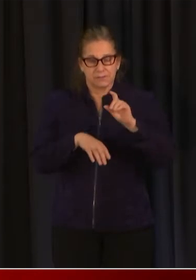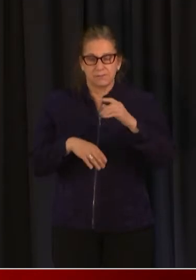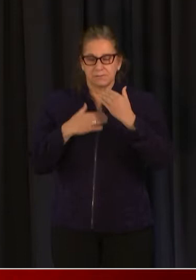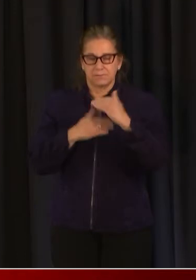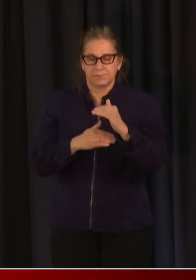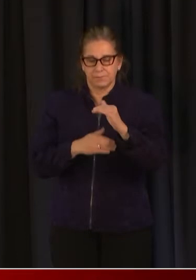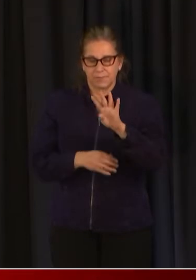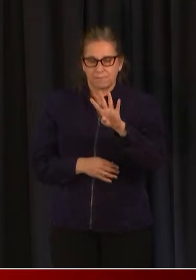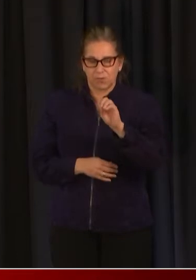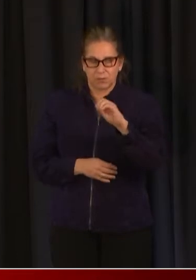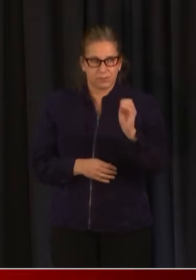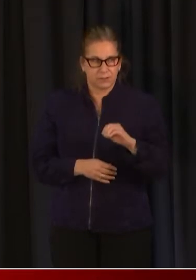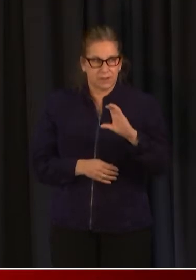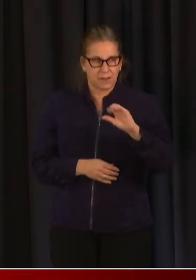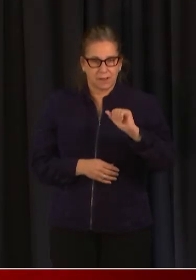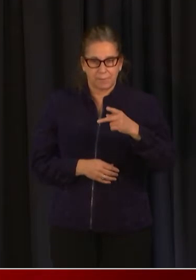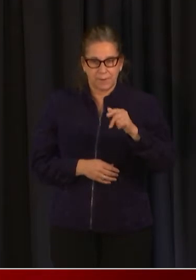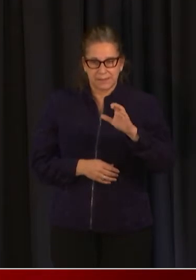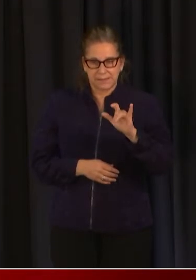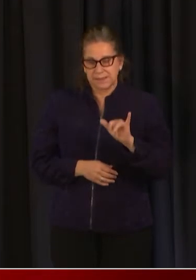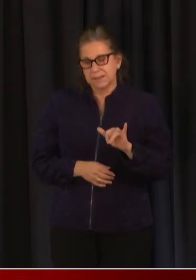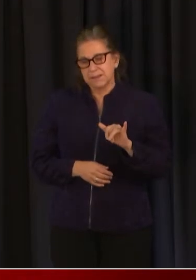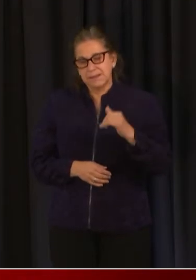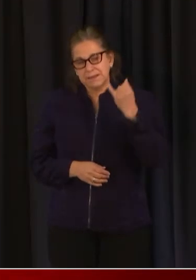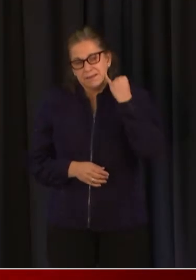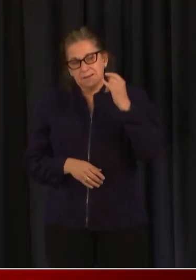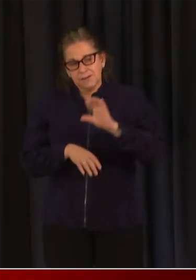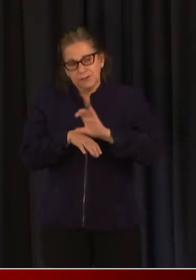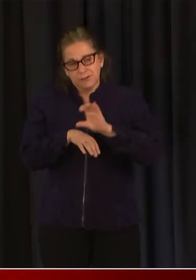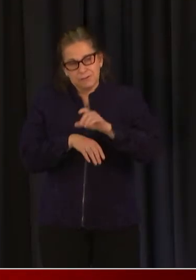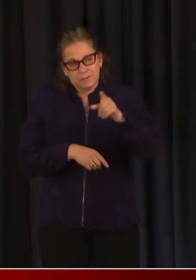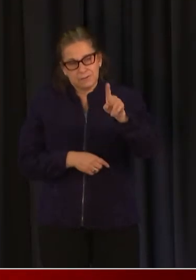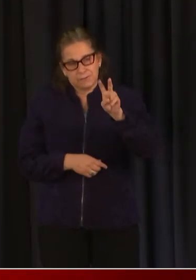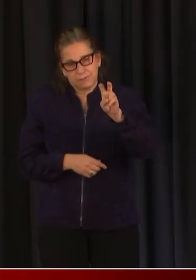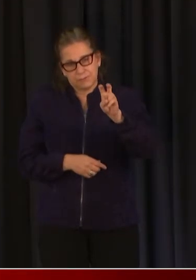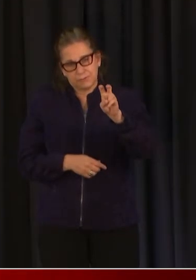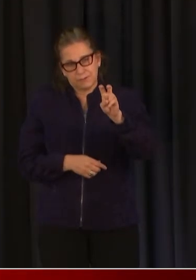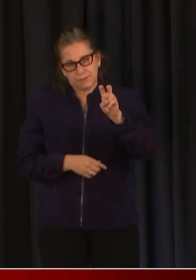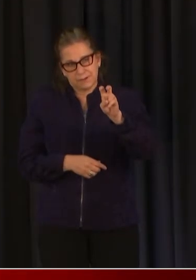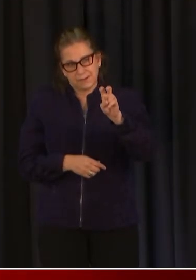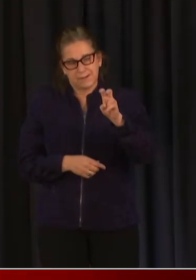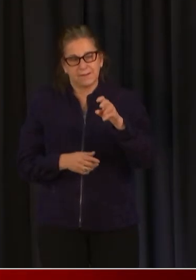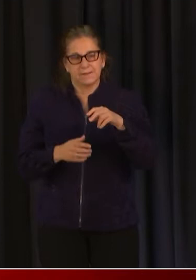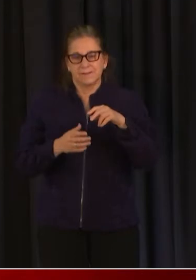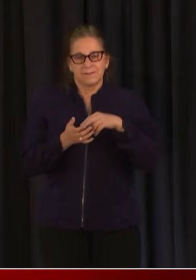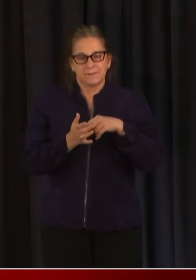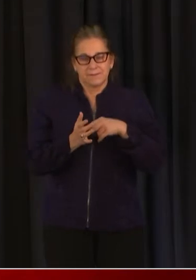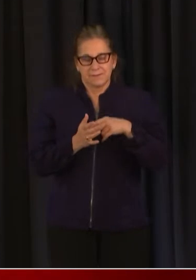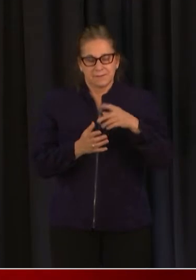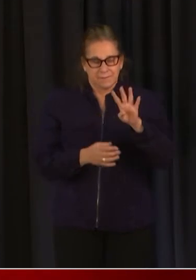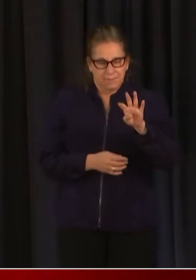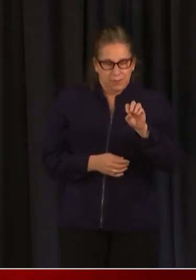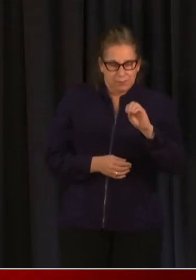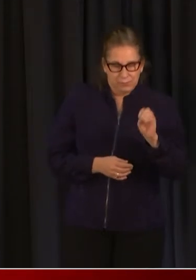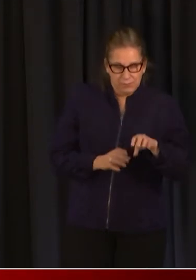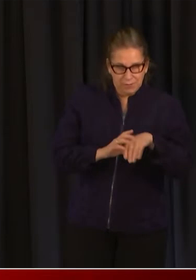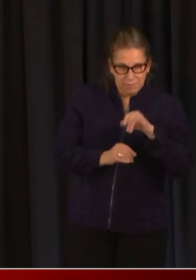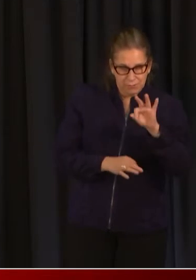includes worshipers, clergy, and staff. All protocols must be